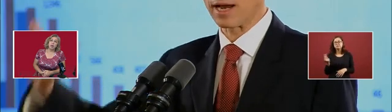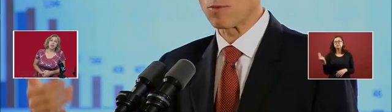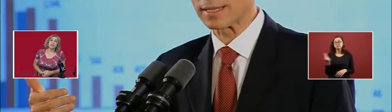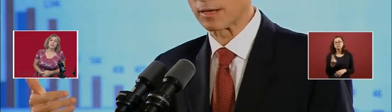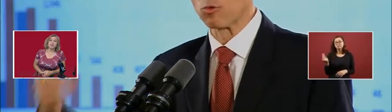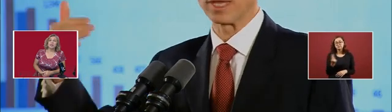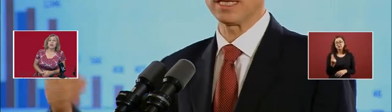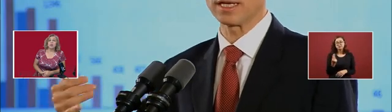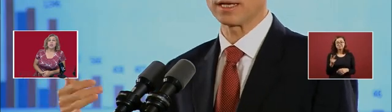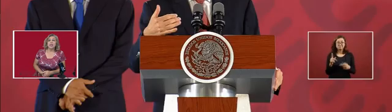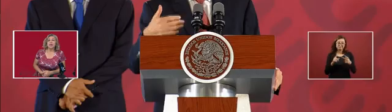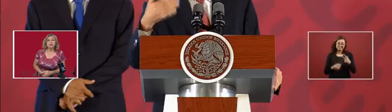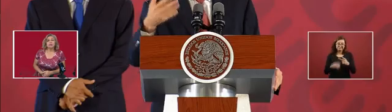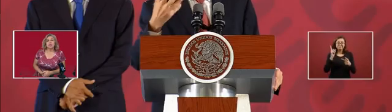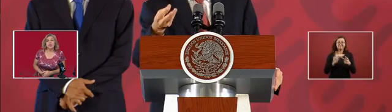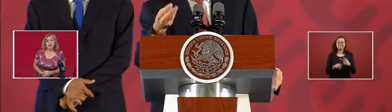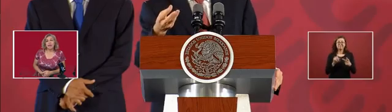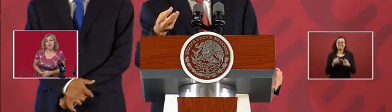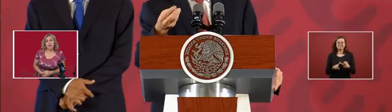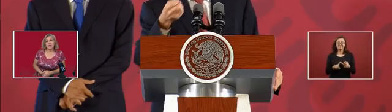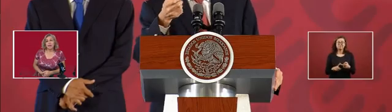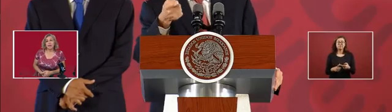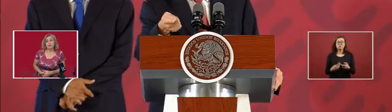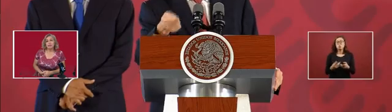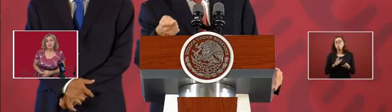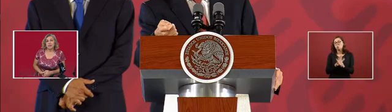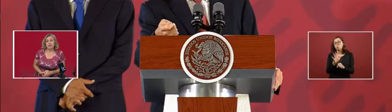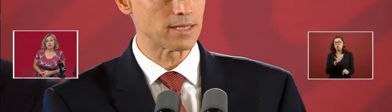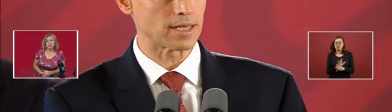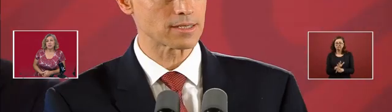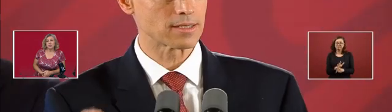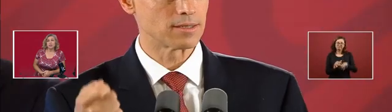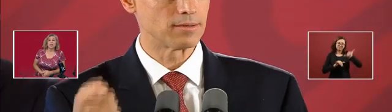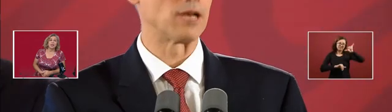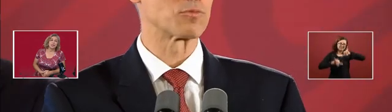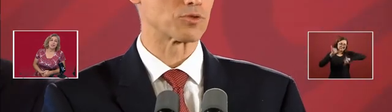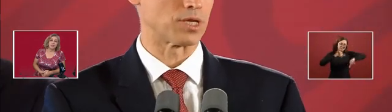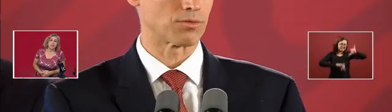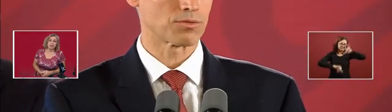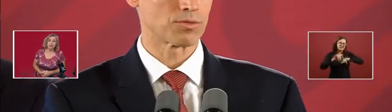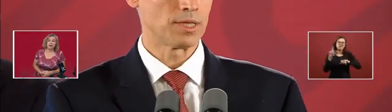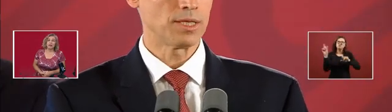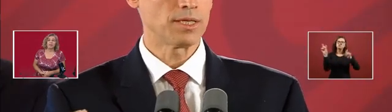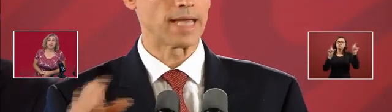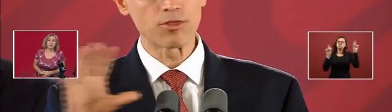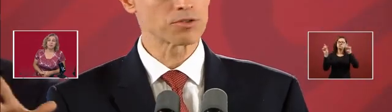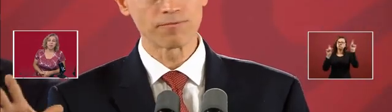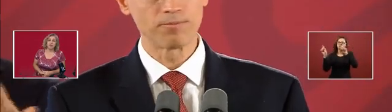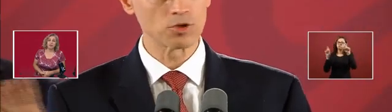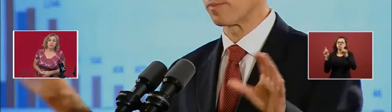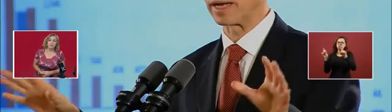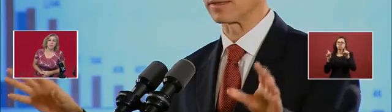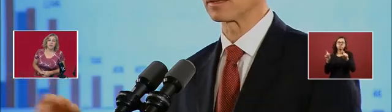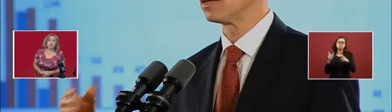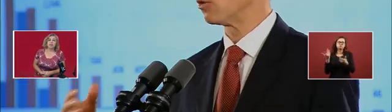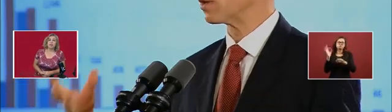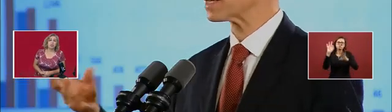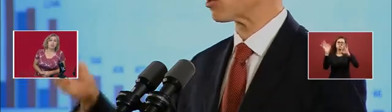are very important, but they're so difficult to gain this participation with the community, which